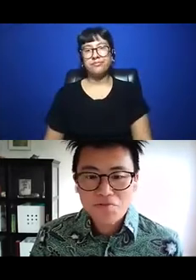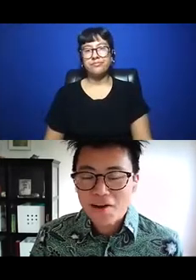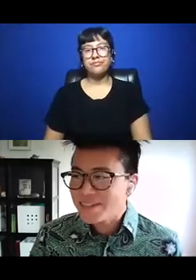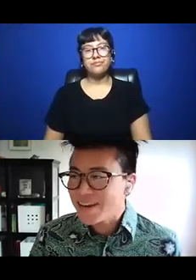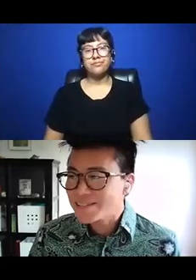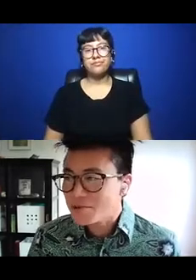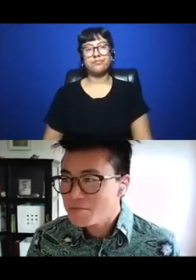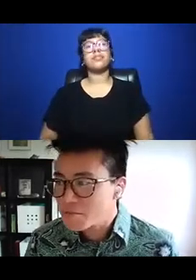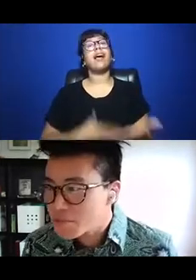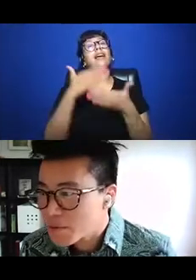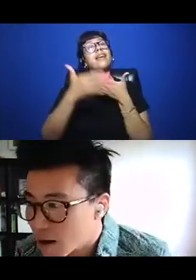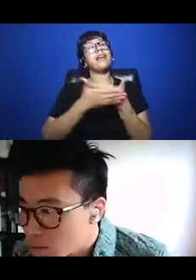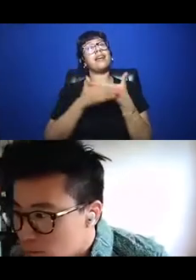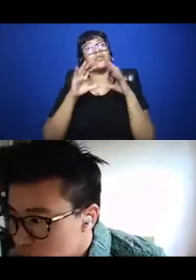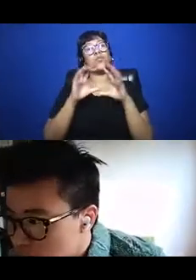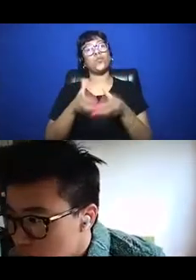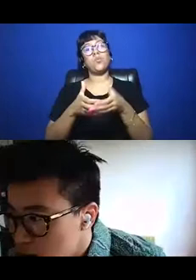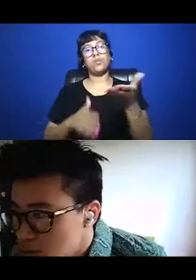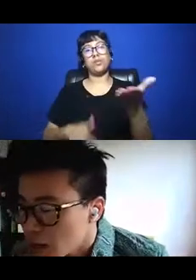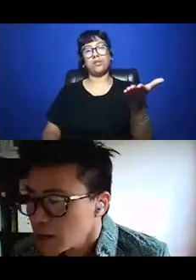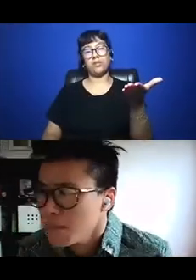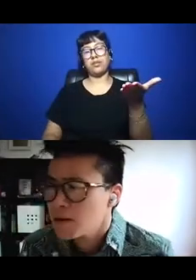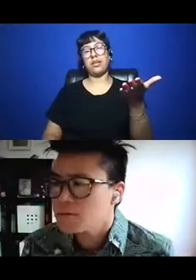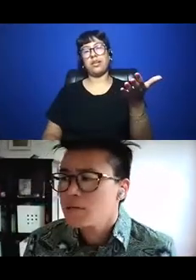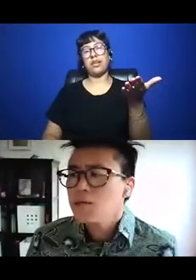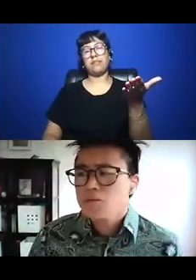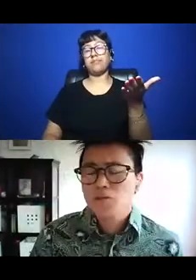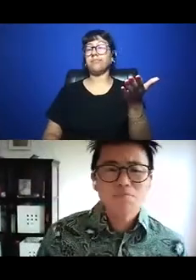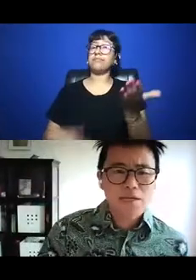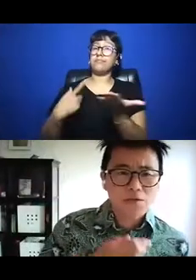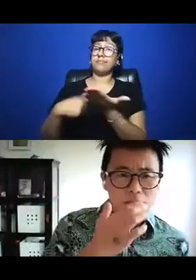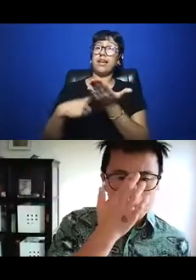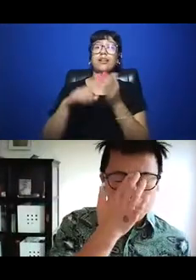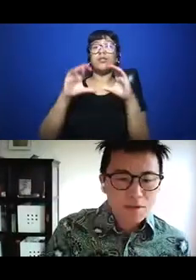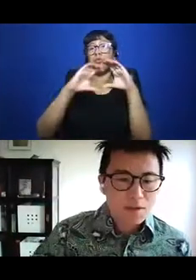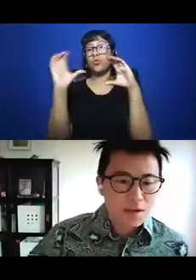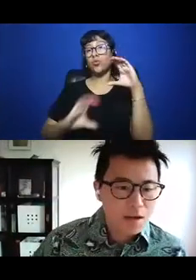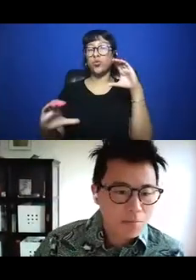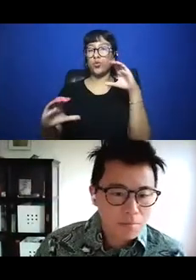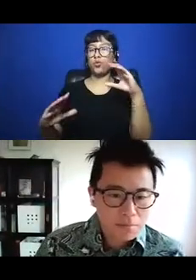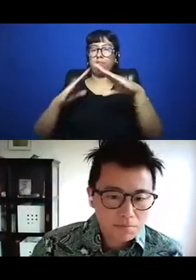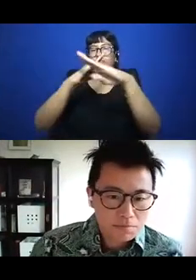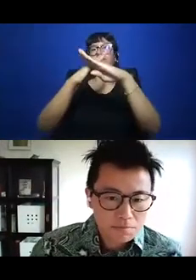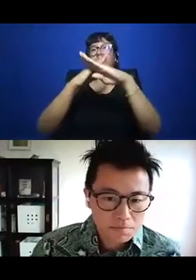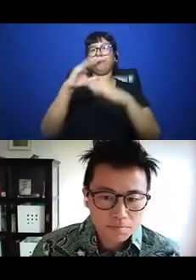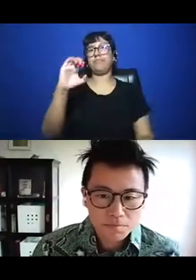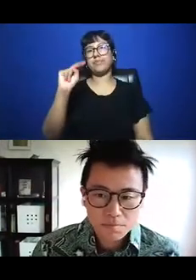We'll move on to the next group, which was talking about Zoom censorship.